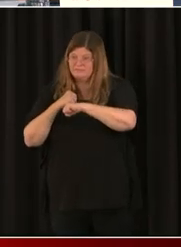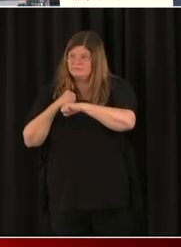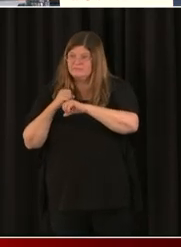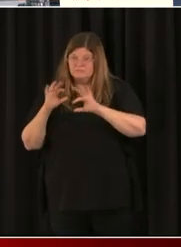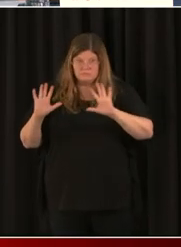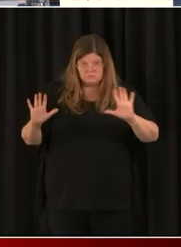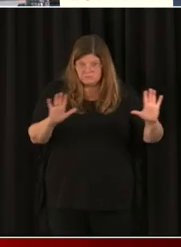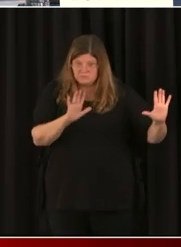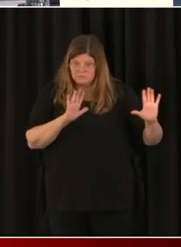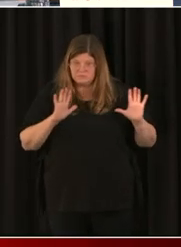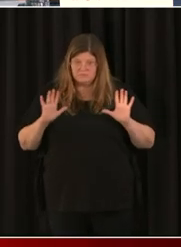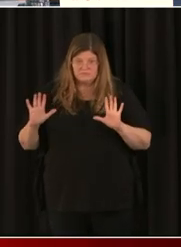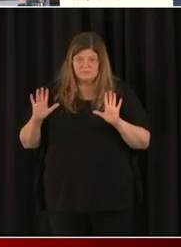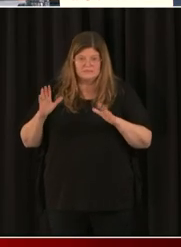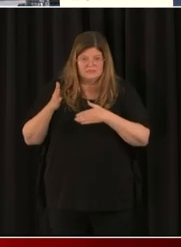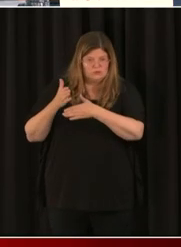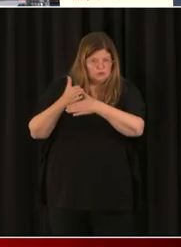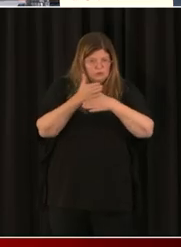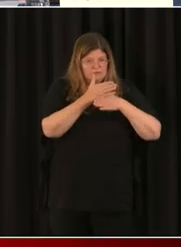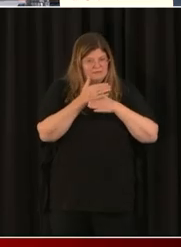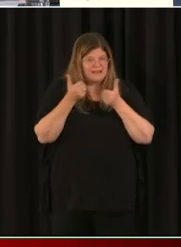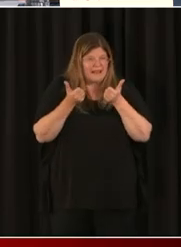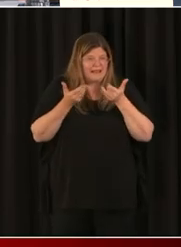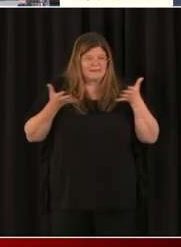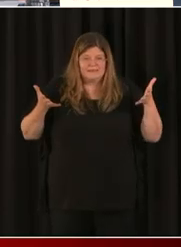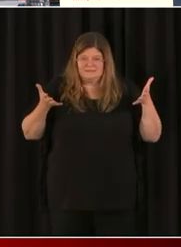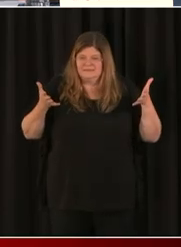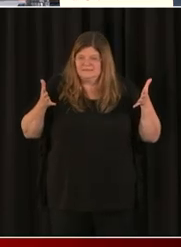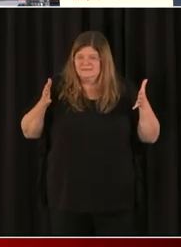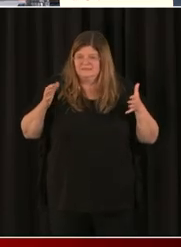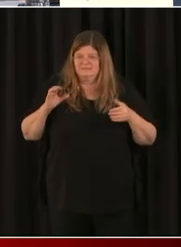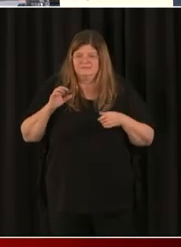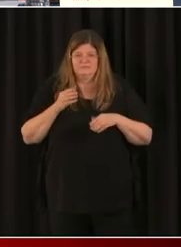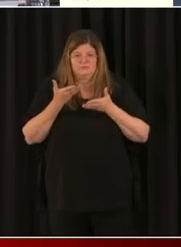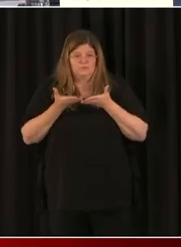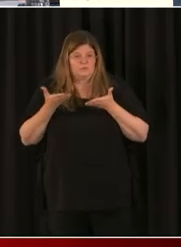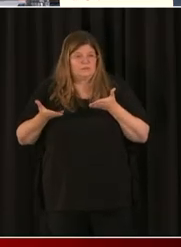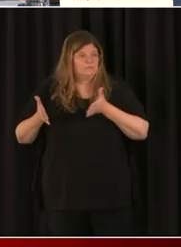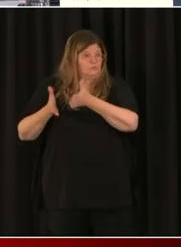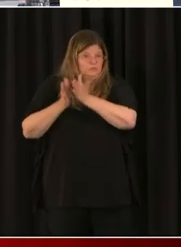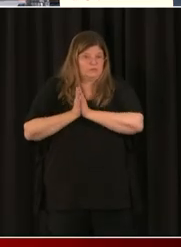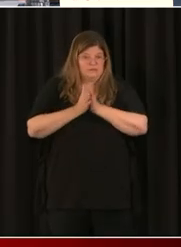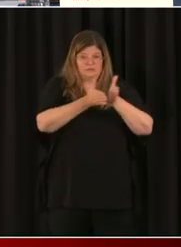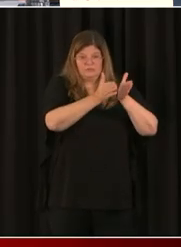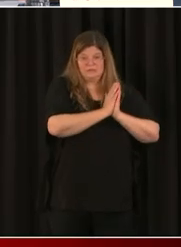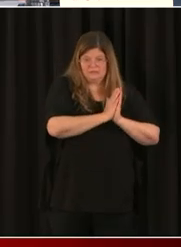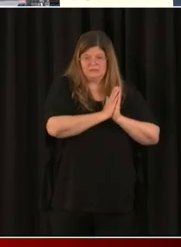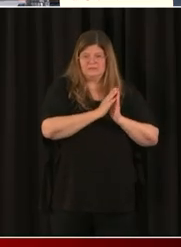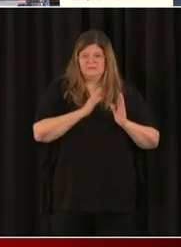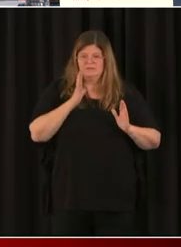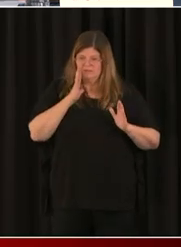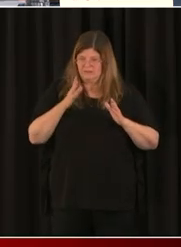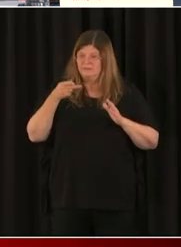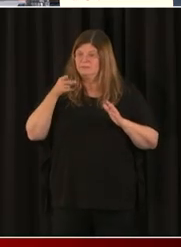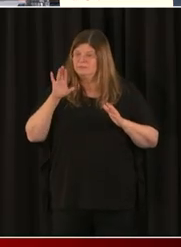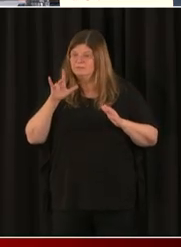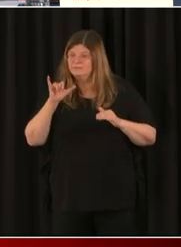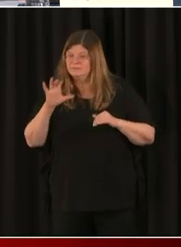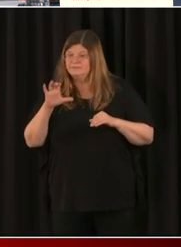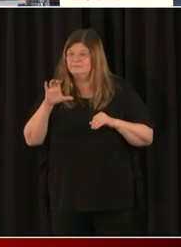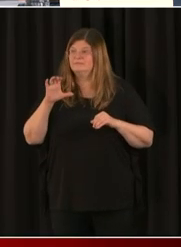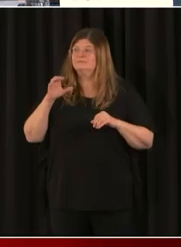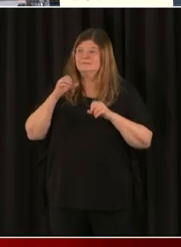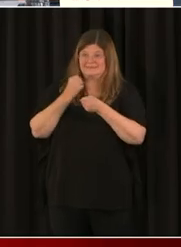district and sharing information and filling any resource requests that our public safety agencies might